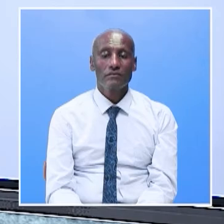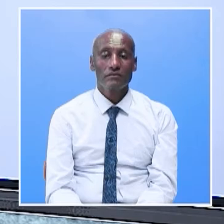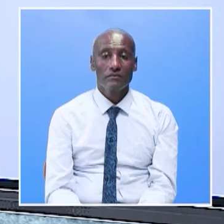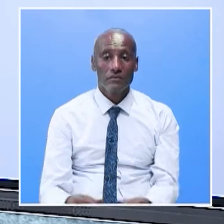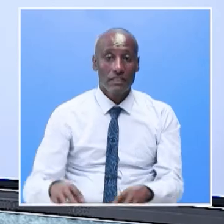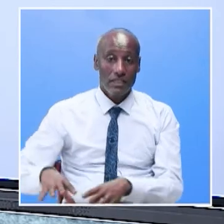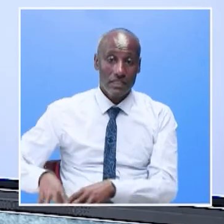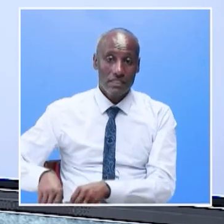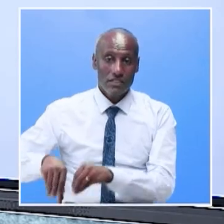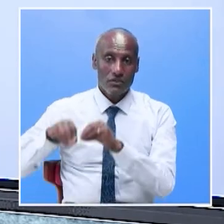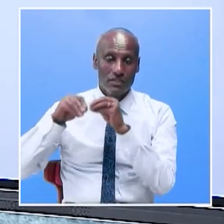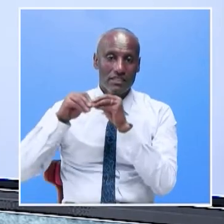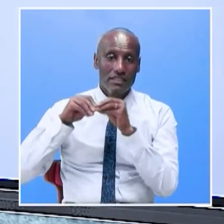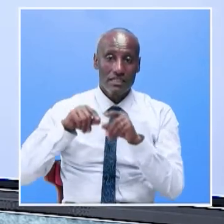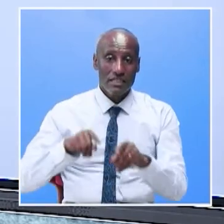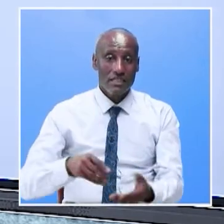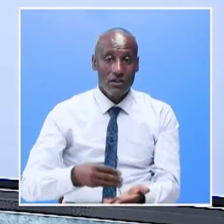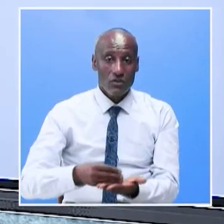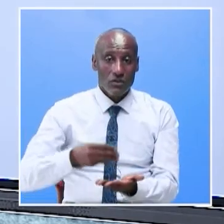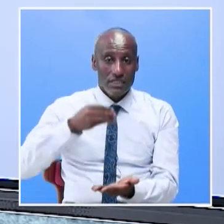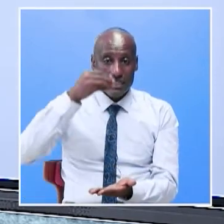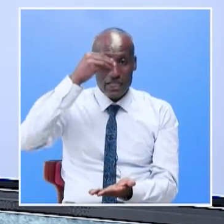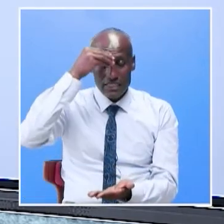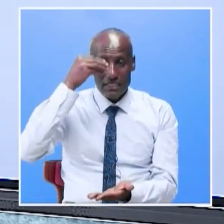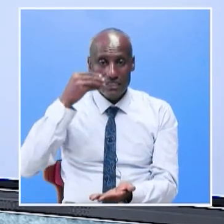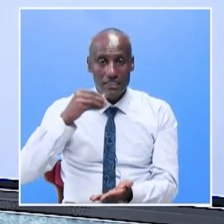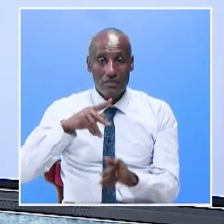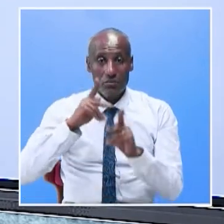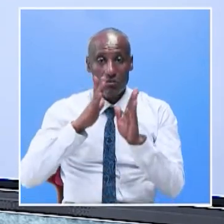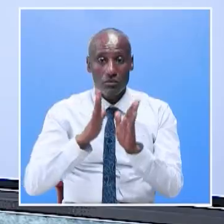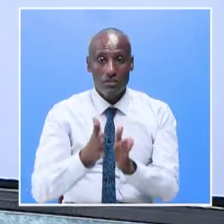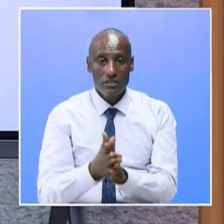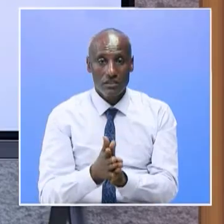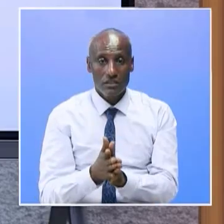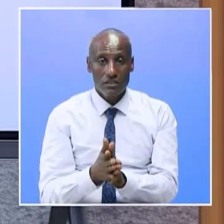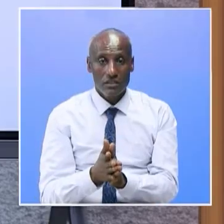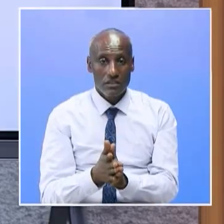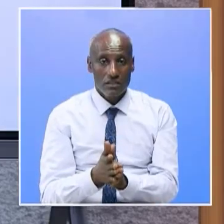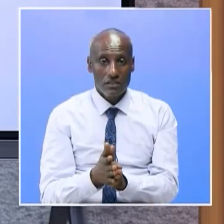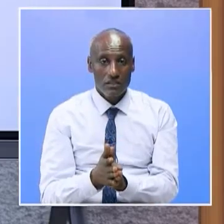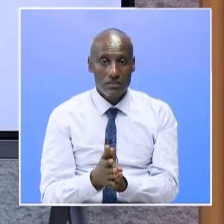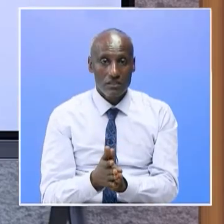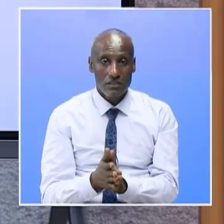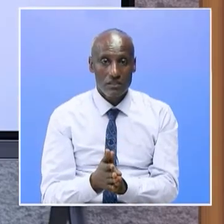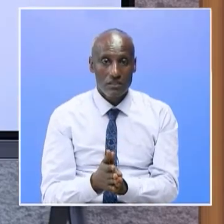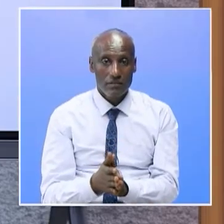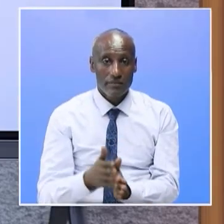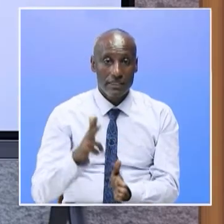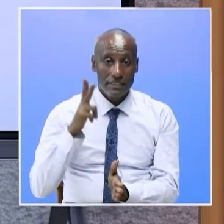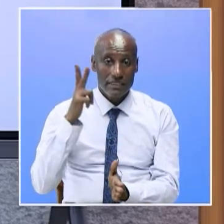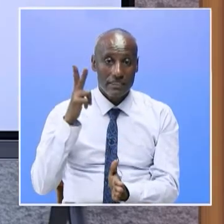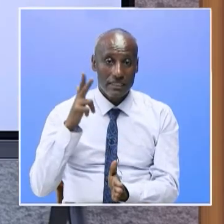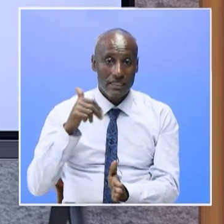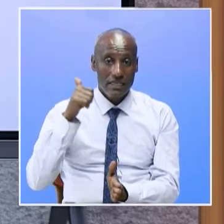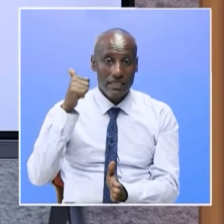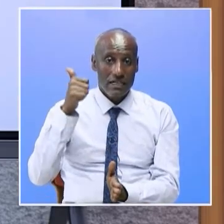Students, this is today's lesson. It's called preposition by 3 topics: